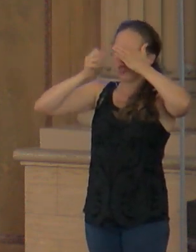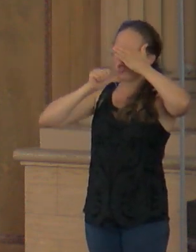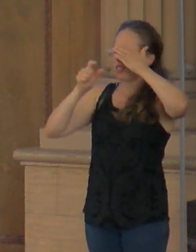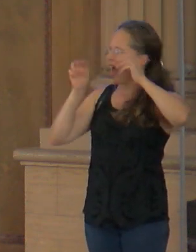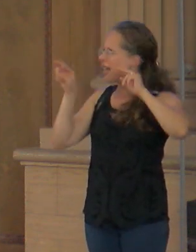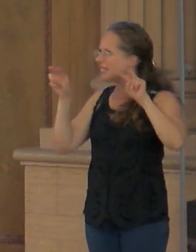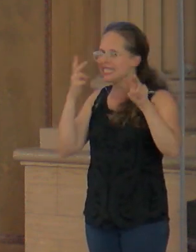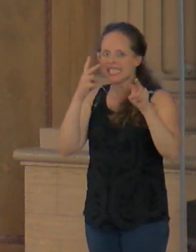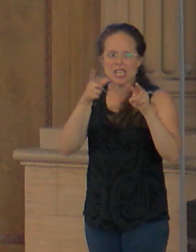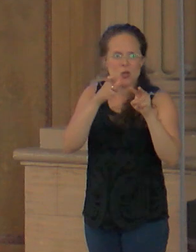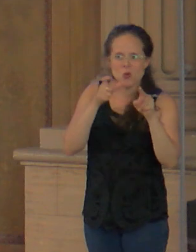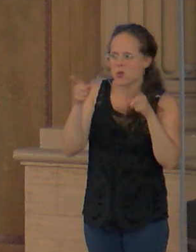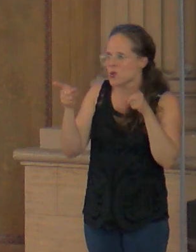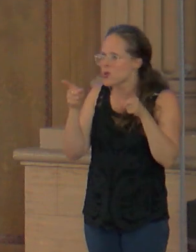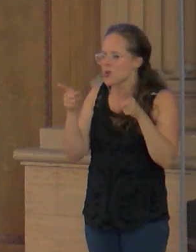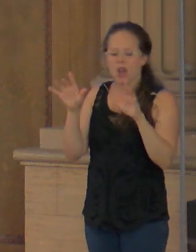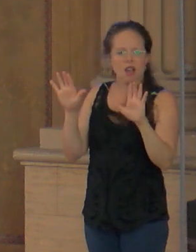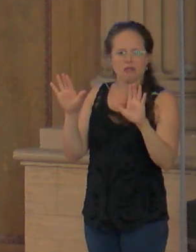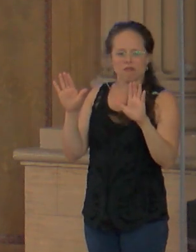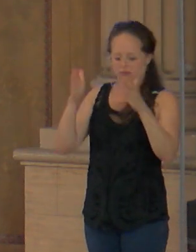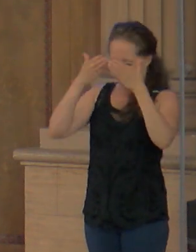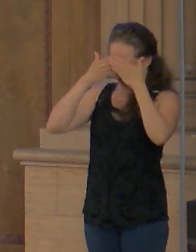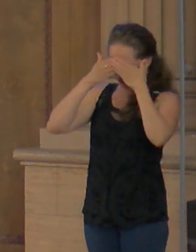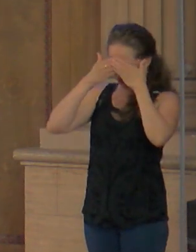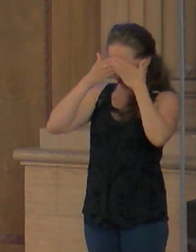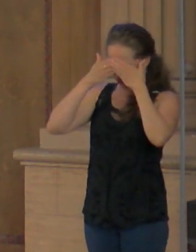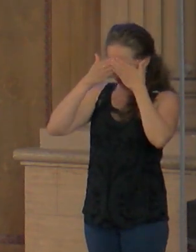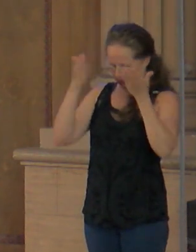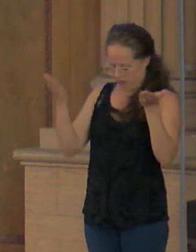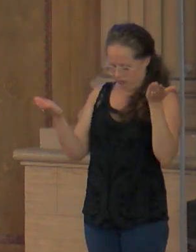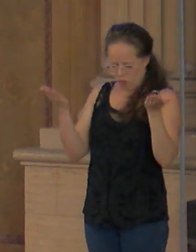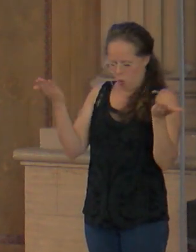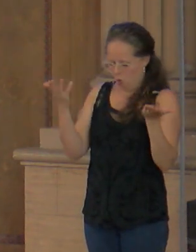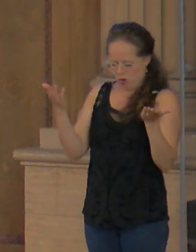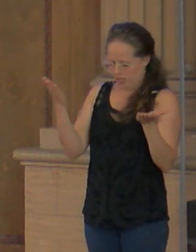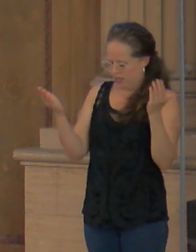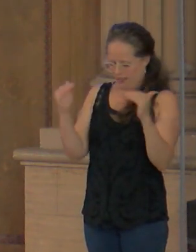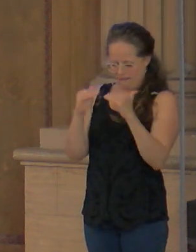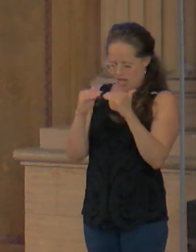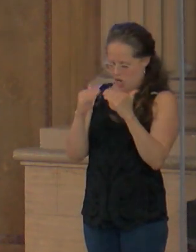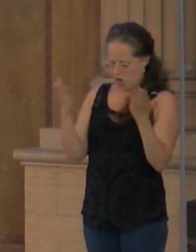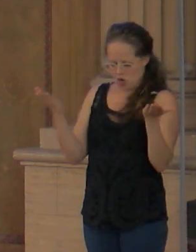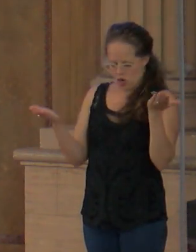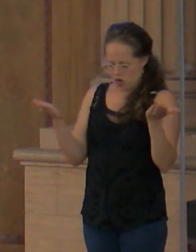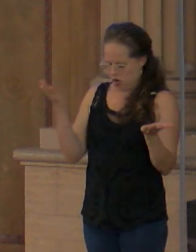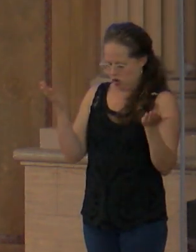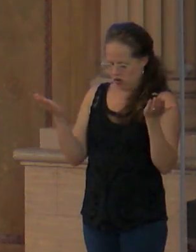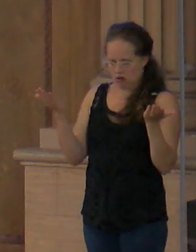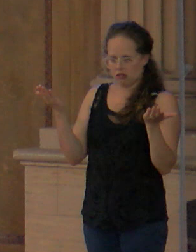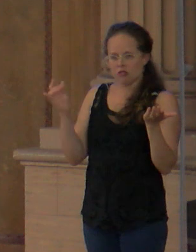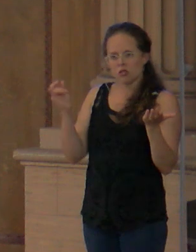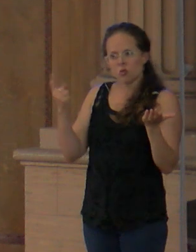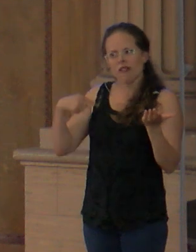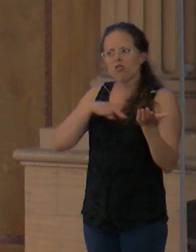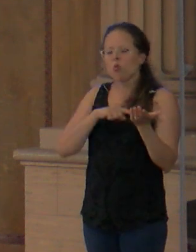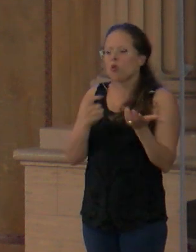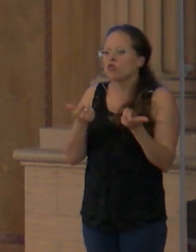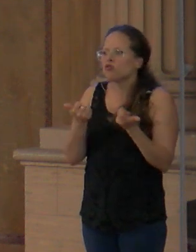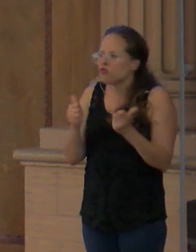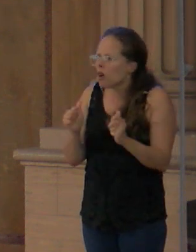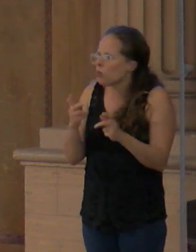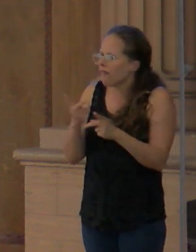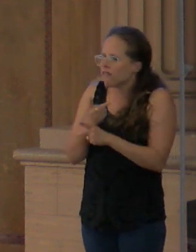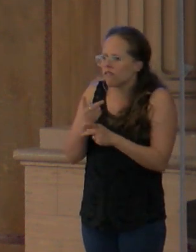Also, when we're trying to help sort out a dispute, it's important to remember that there are two sides to the story. And if we're trying to render some kind of